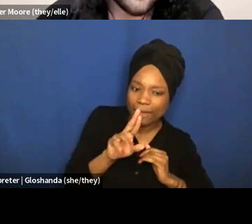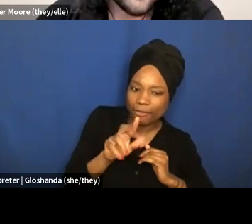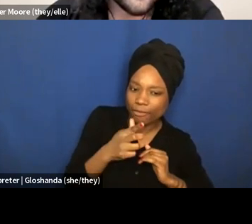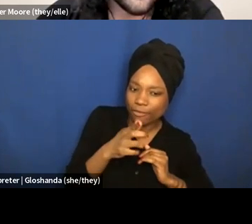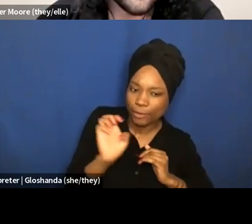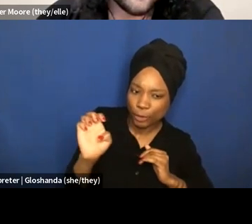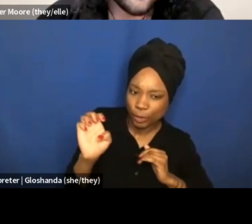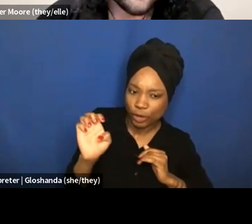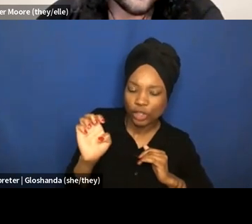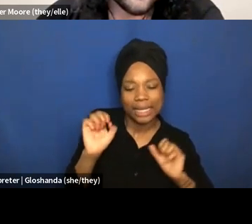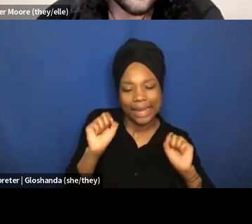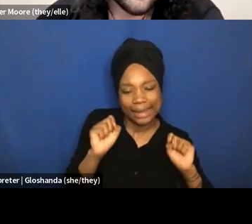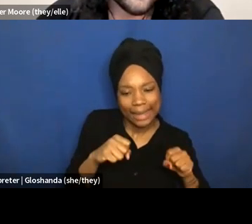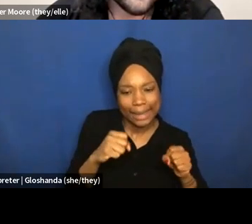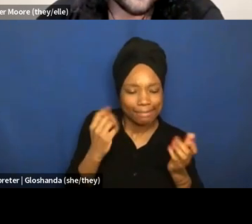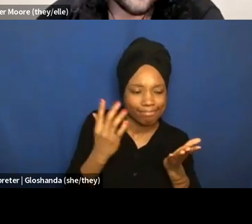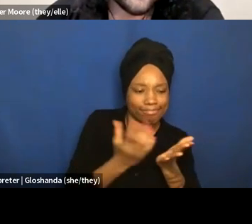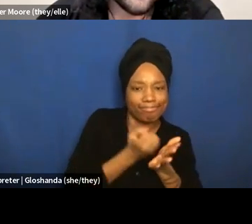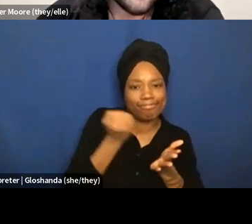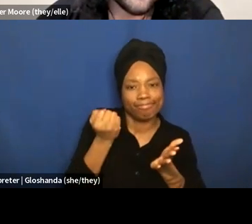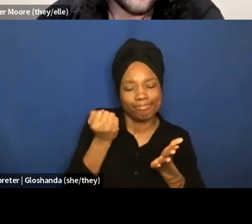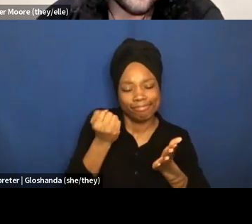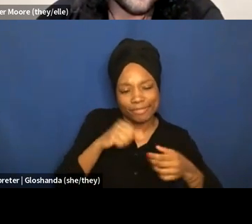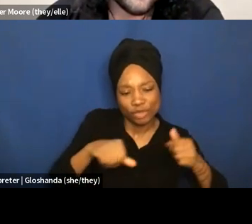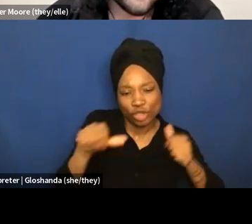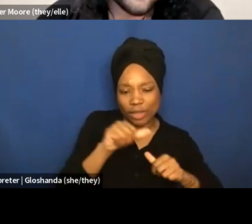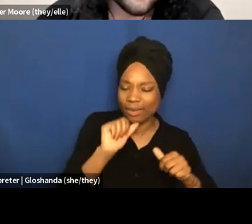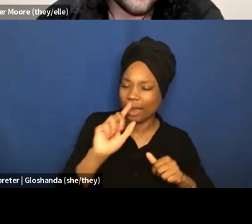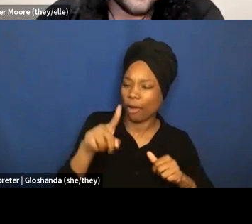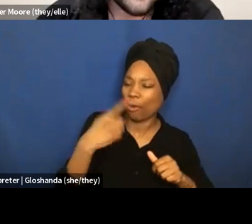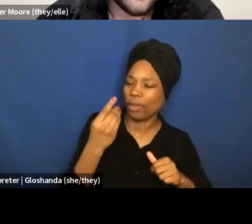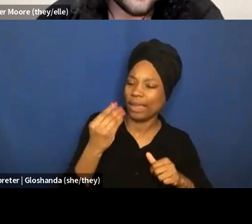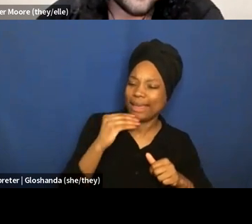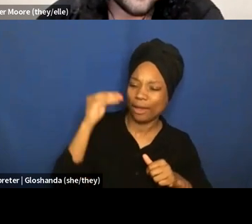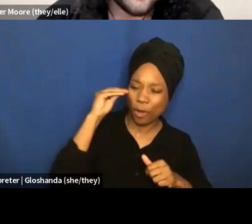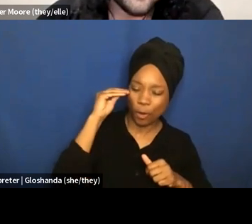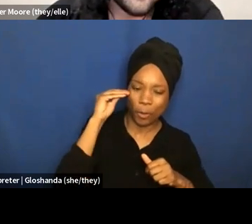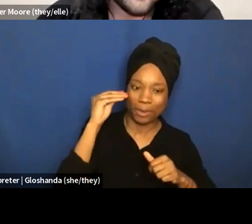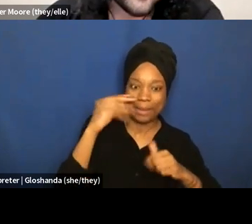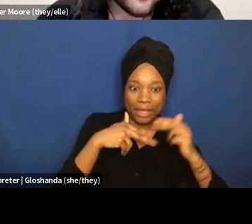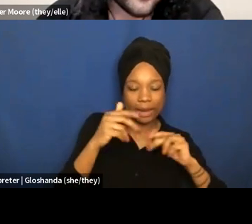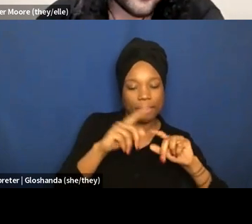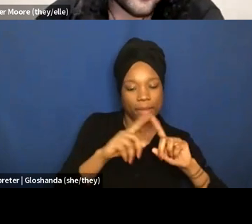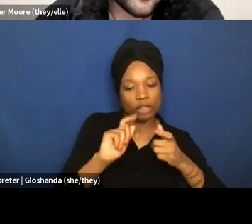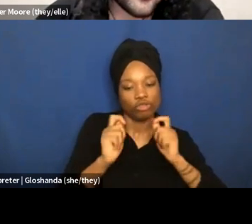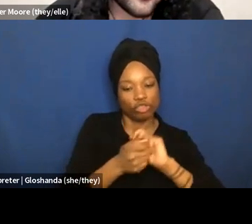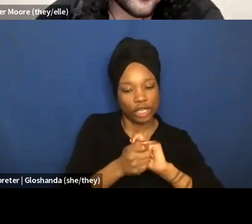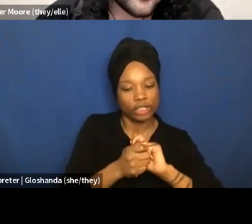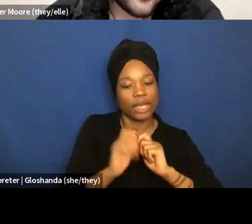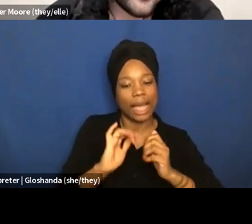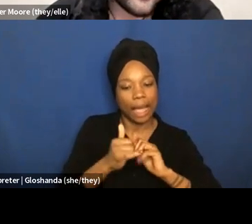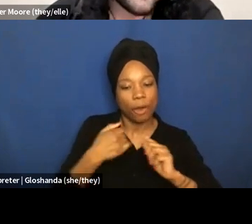that, not only just within homes, but changing how we define community to be inclusive of those who